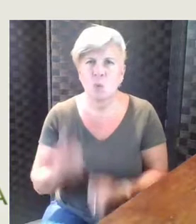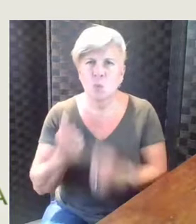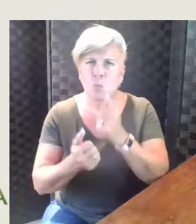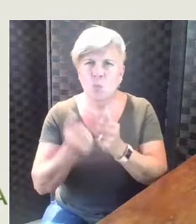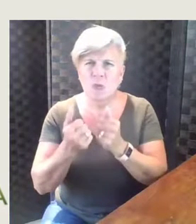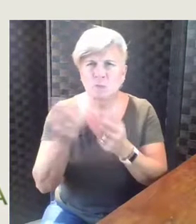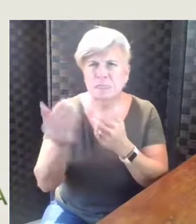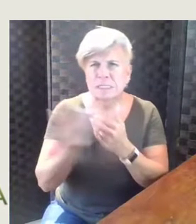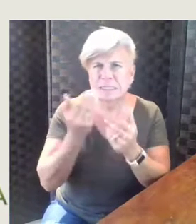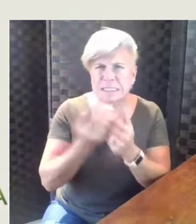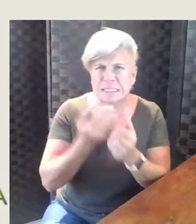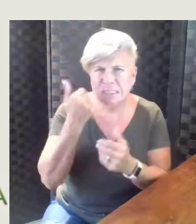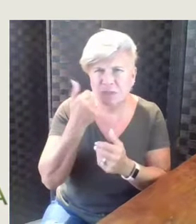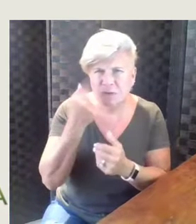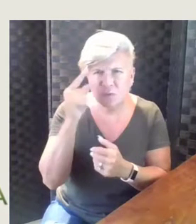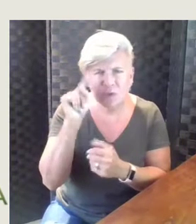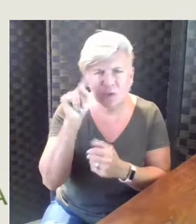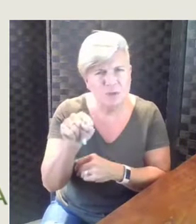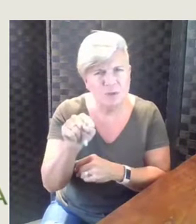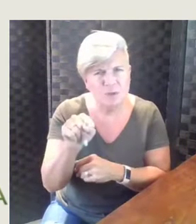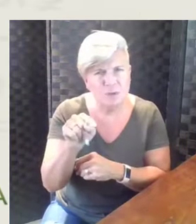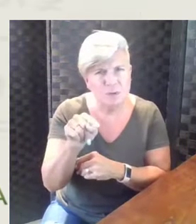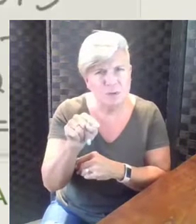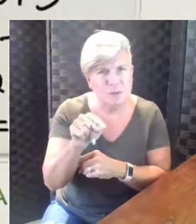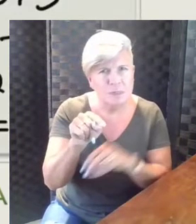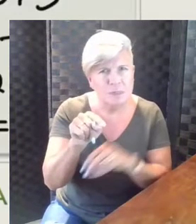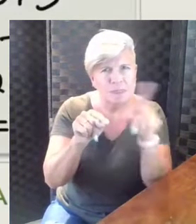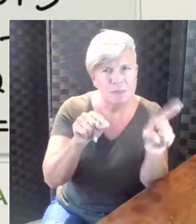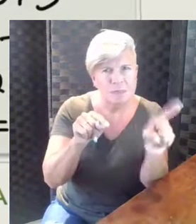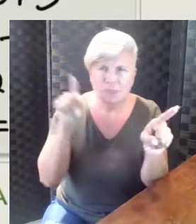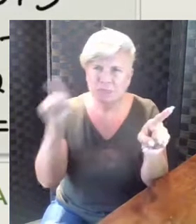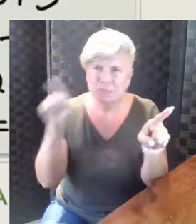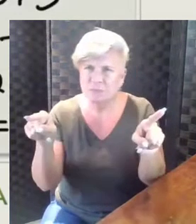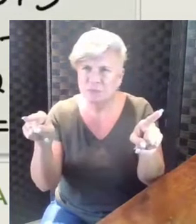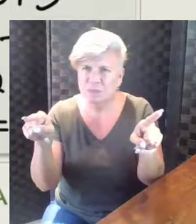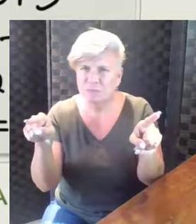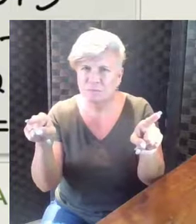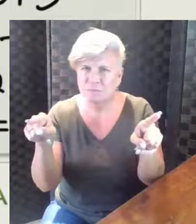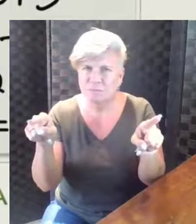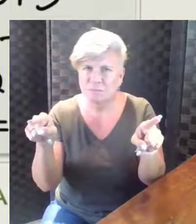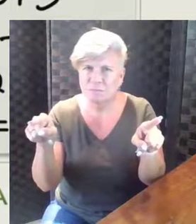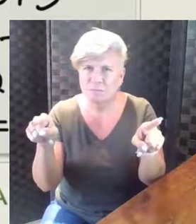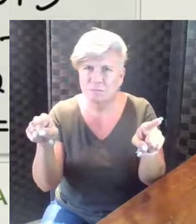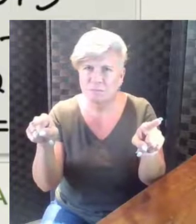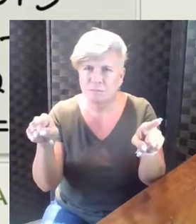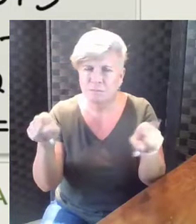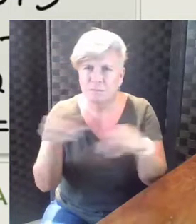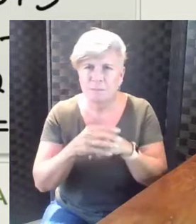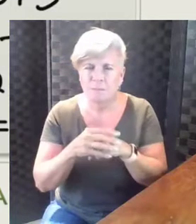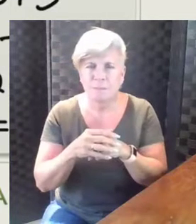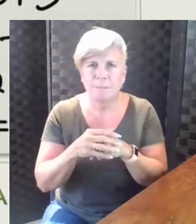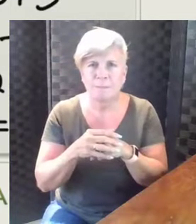Which problem would be easier for you, Zim's or Ian's?